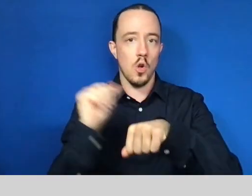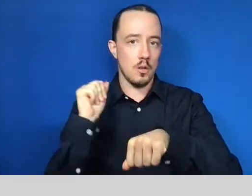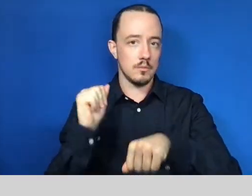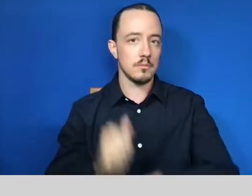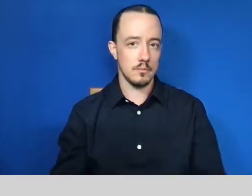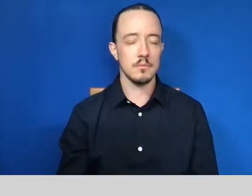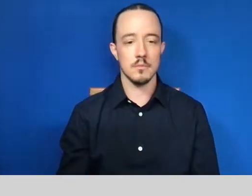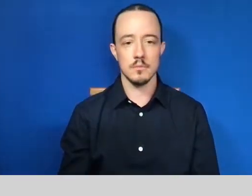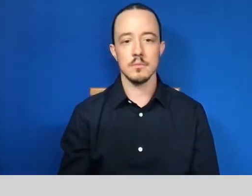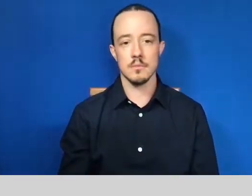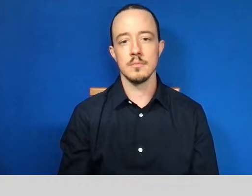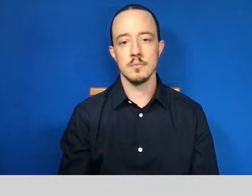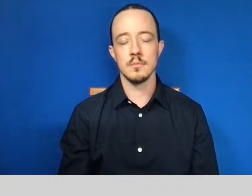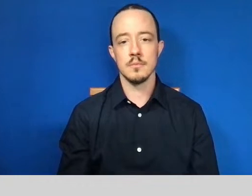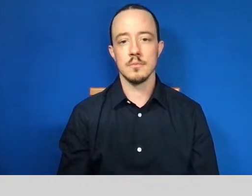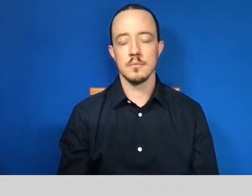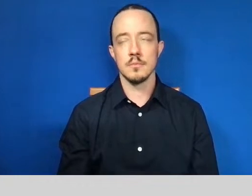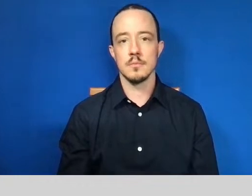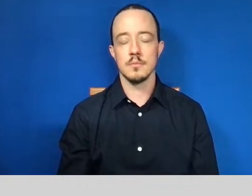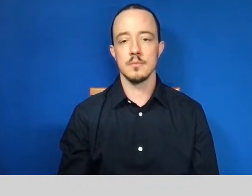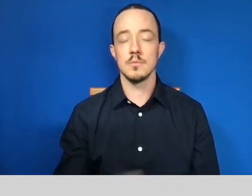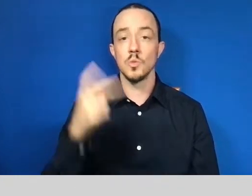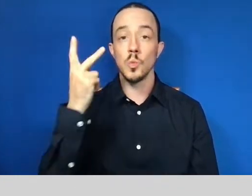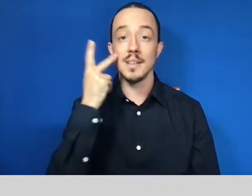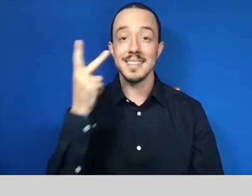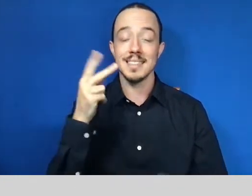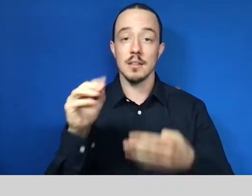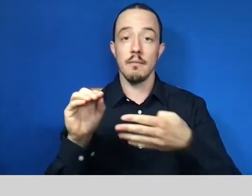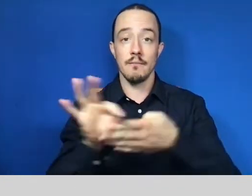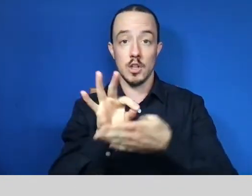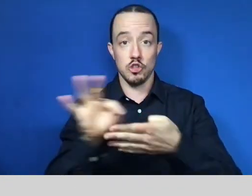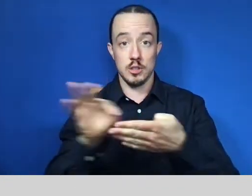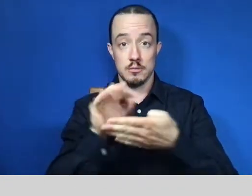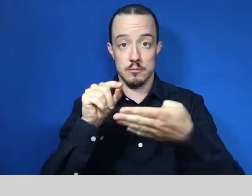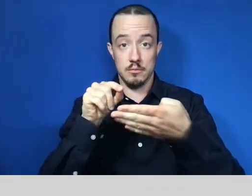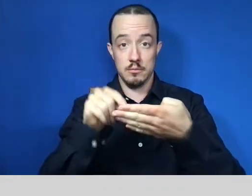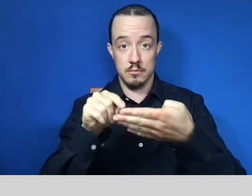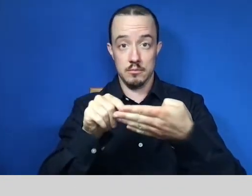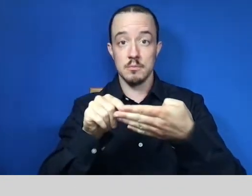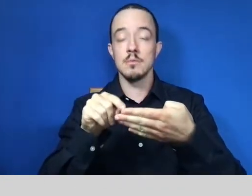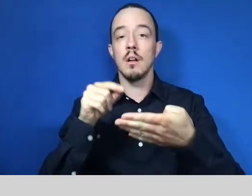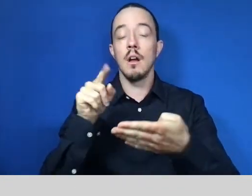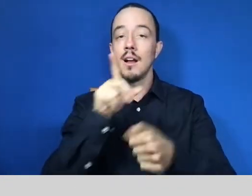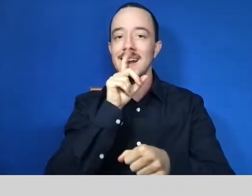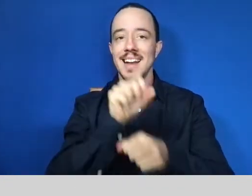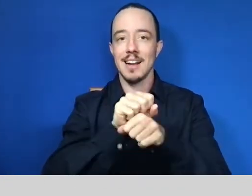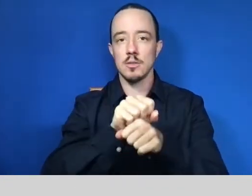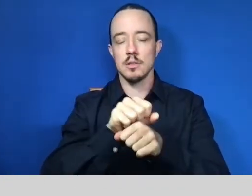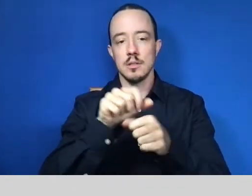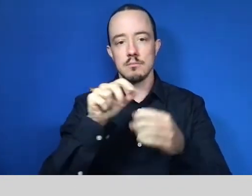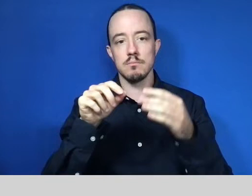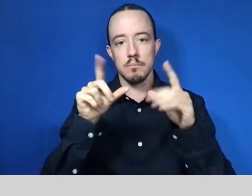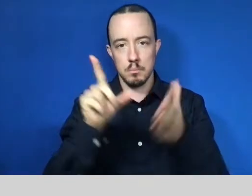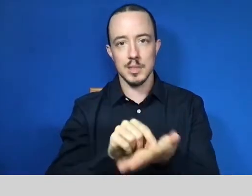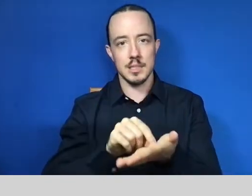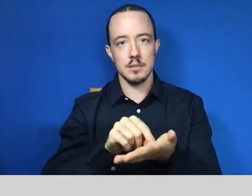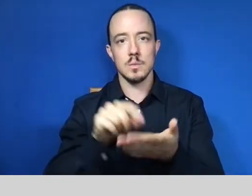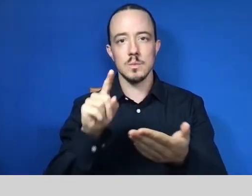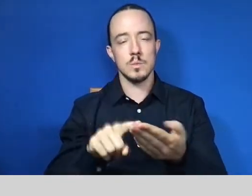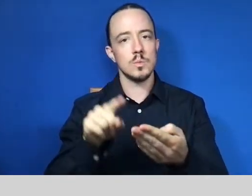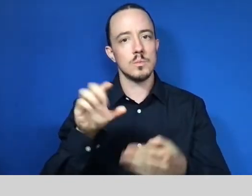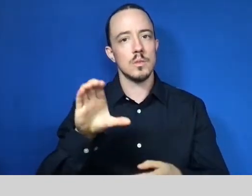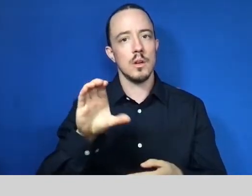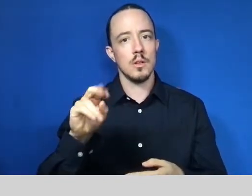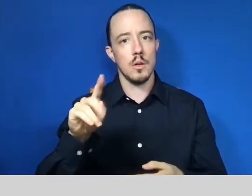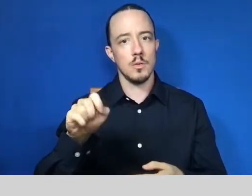function. We see that our function actually write something in our logging, and we can see that our